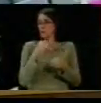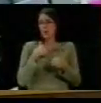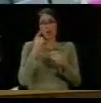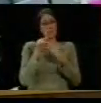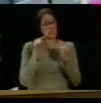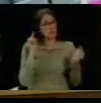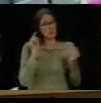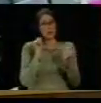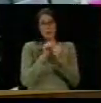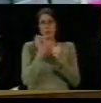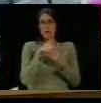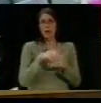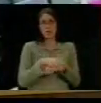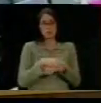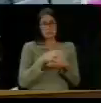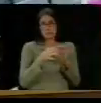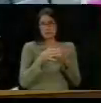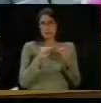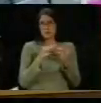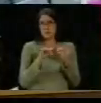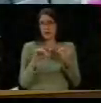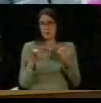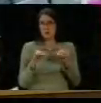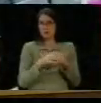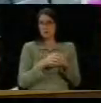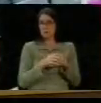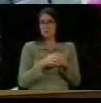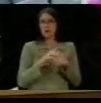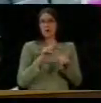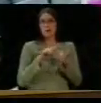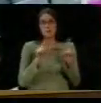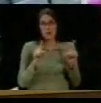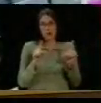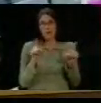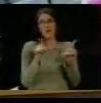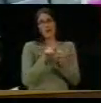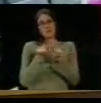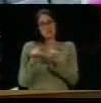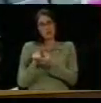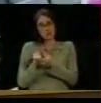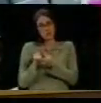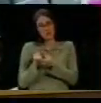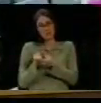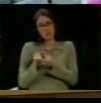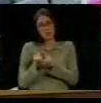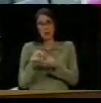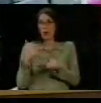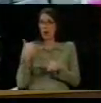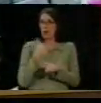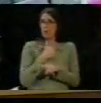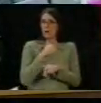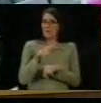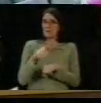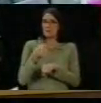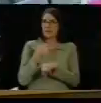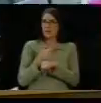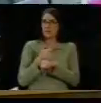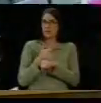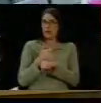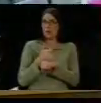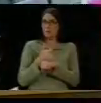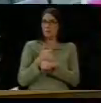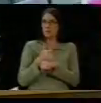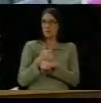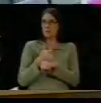to disagree with that statement. But then on the other hand, are we setting a practice here on